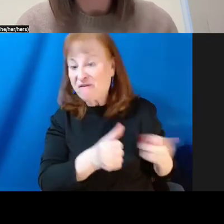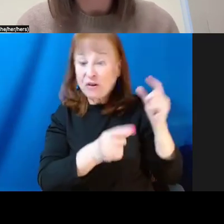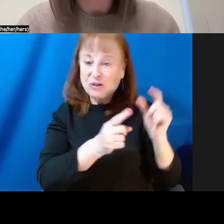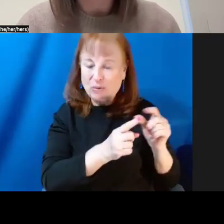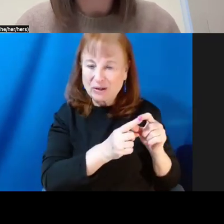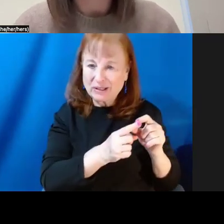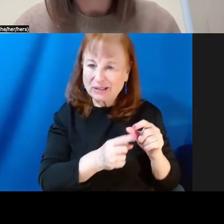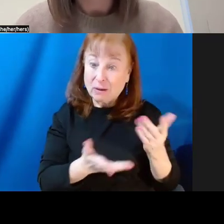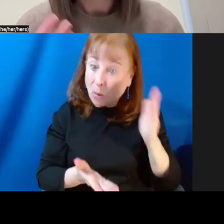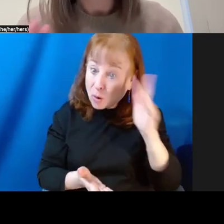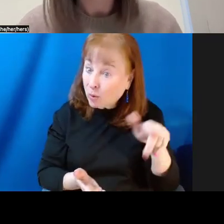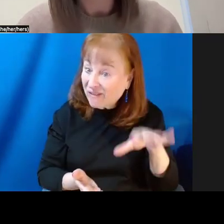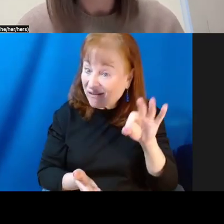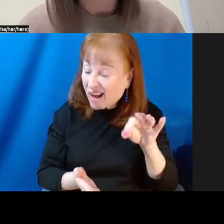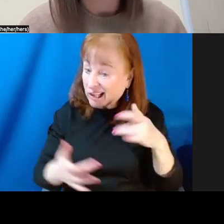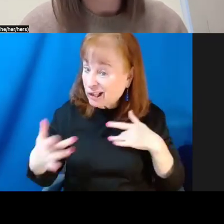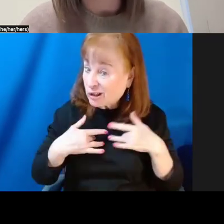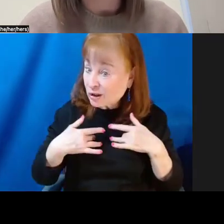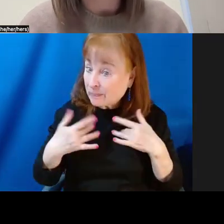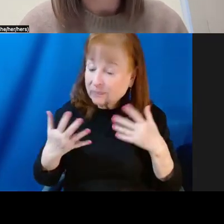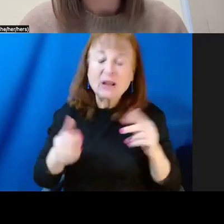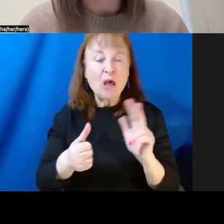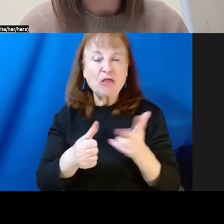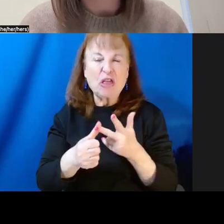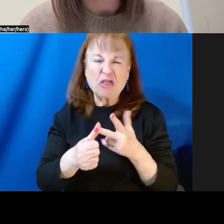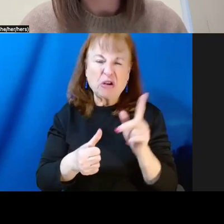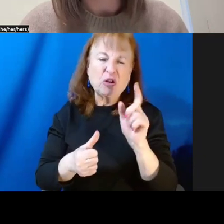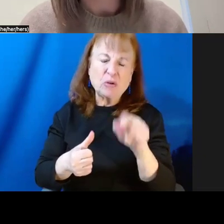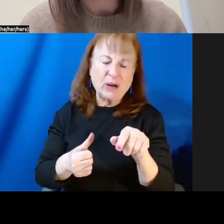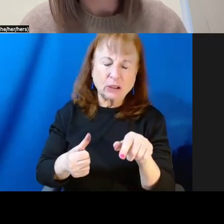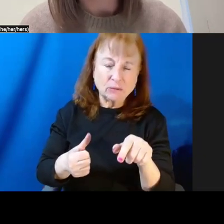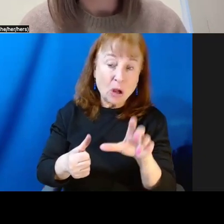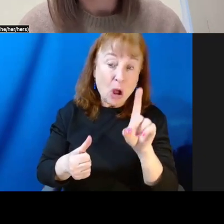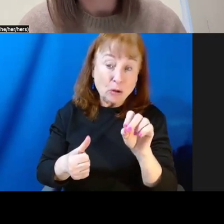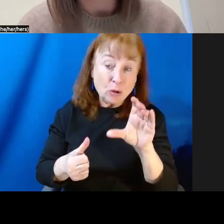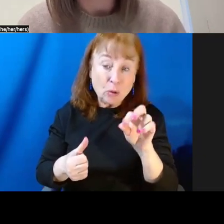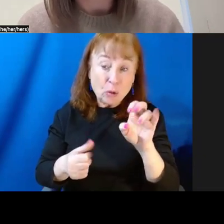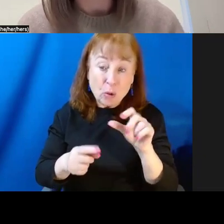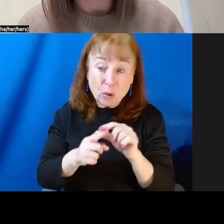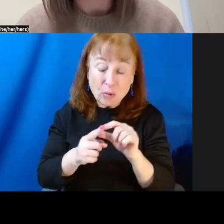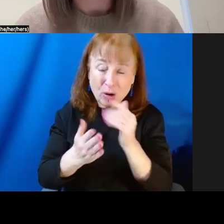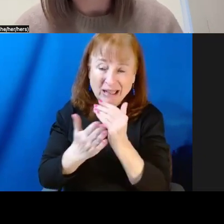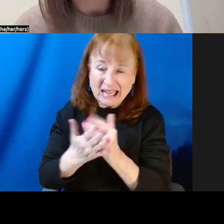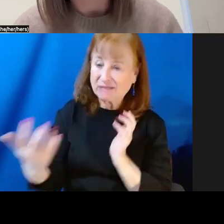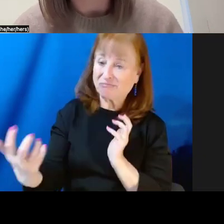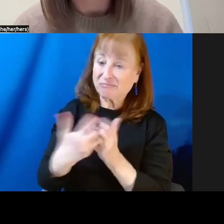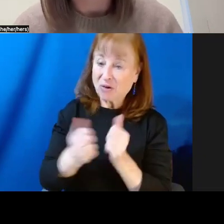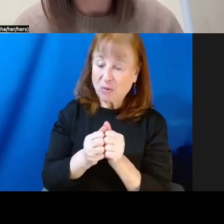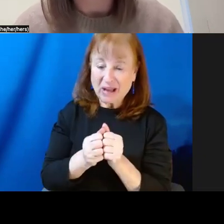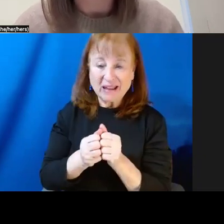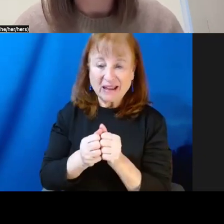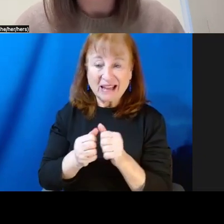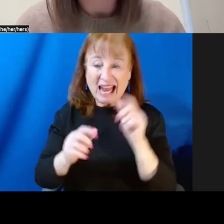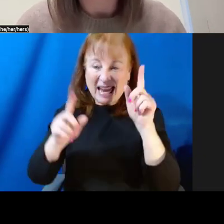find concerns? So this is the third question that I asked. Do core word lists align with validated inventories of